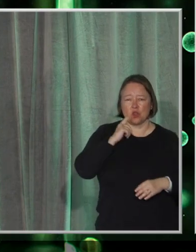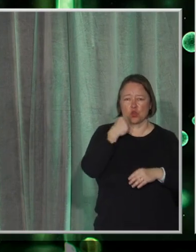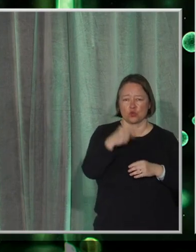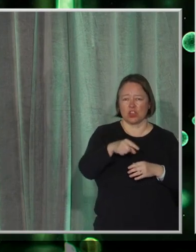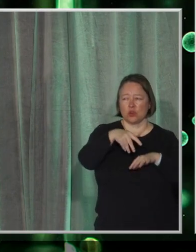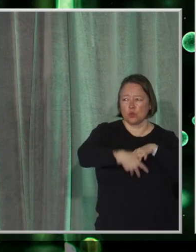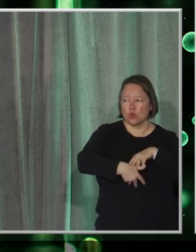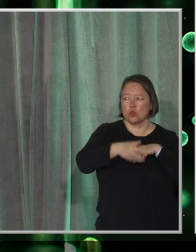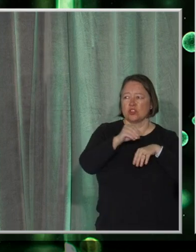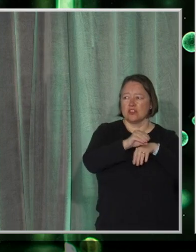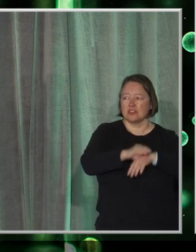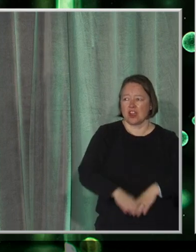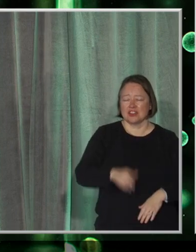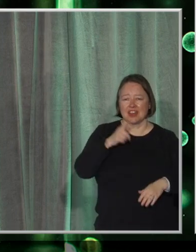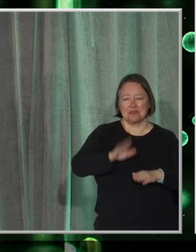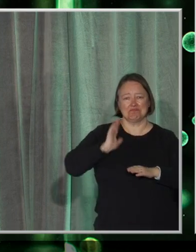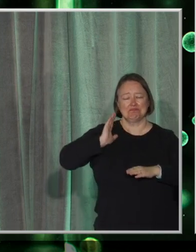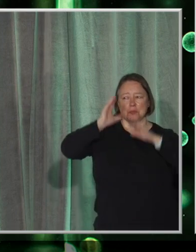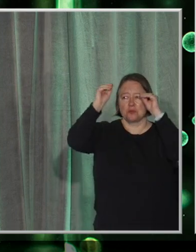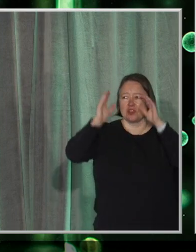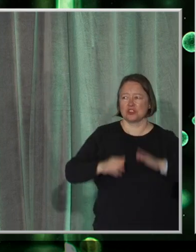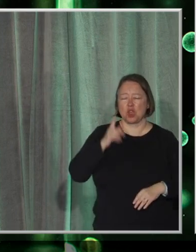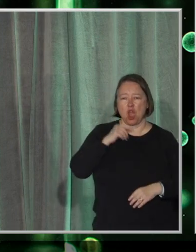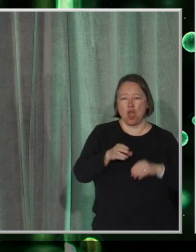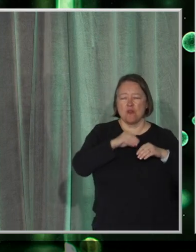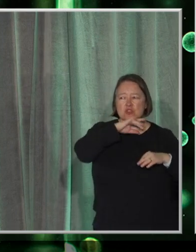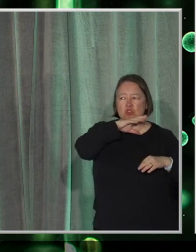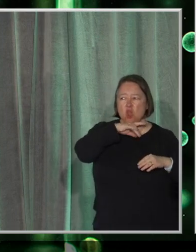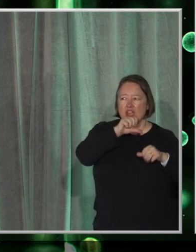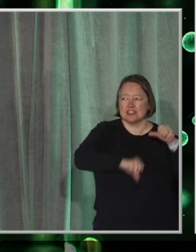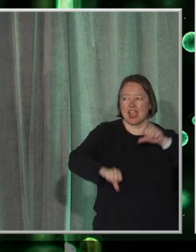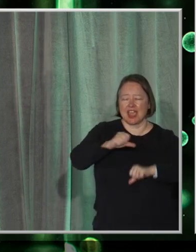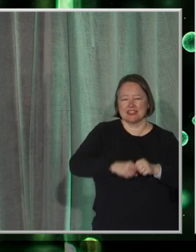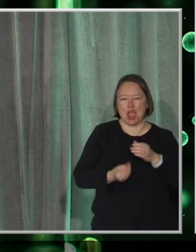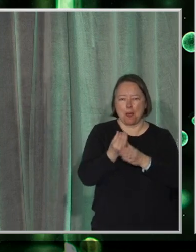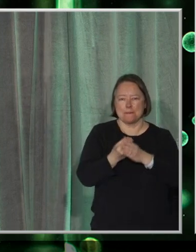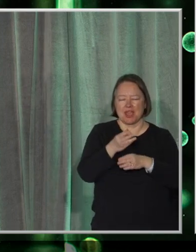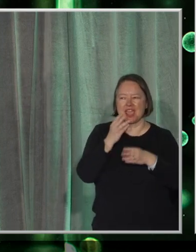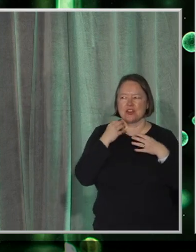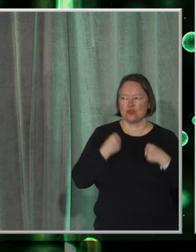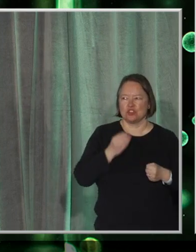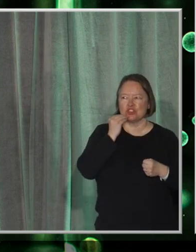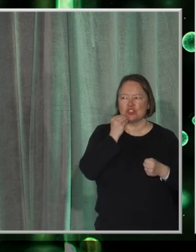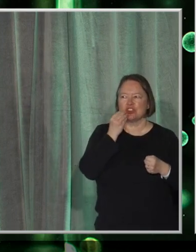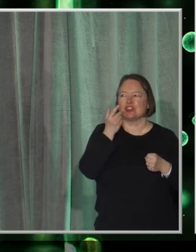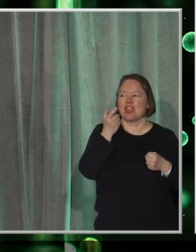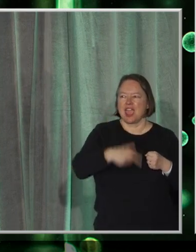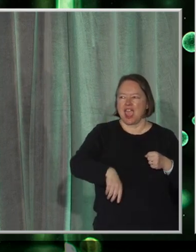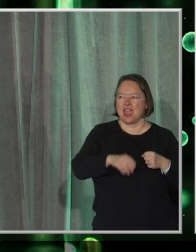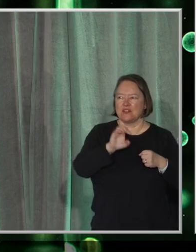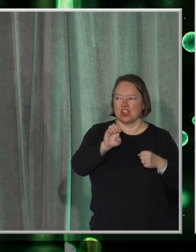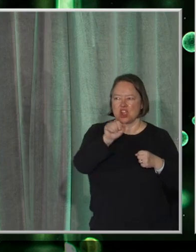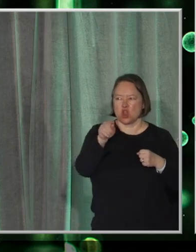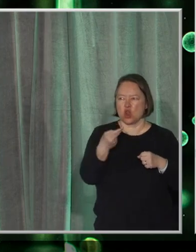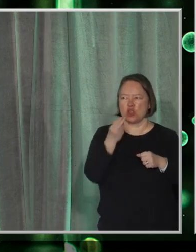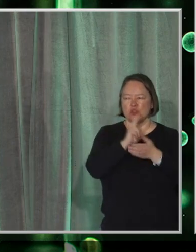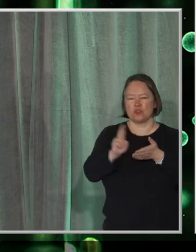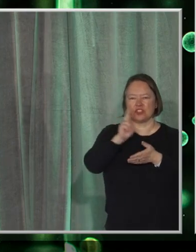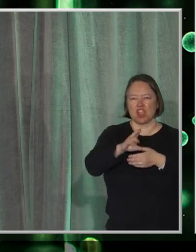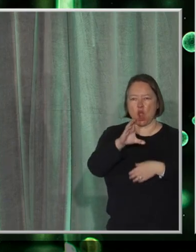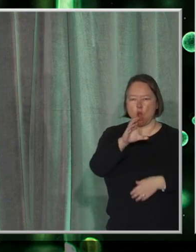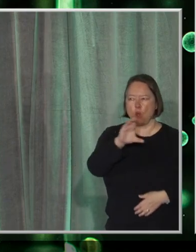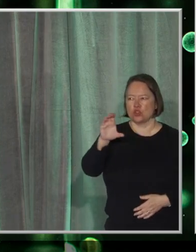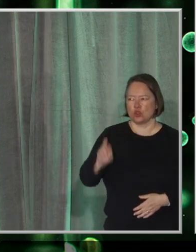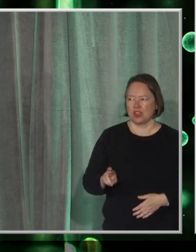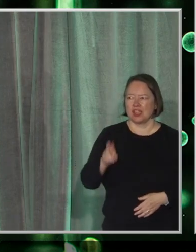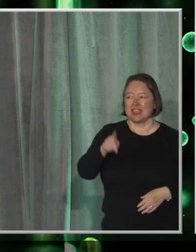Consultants and former professor of soil science and plant nutrition at Earth University in Costa Rica. He was one of the